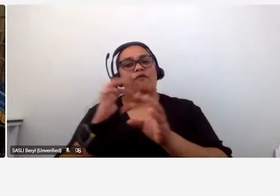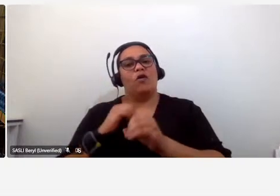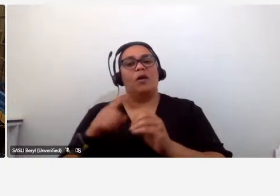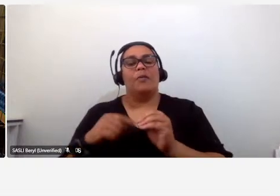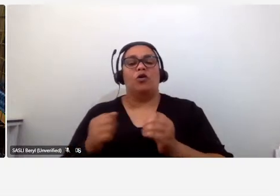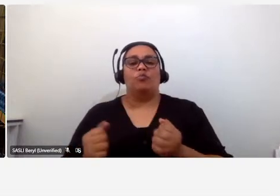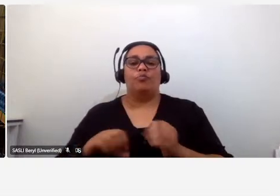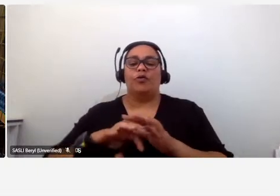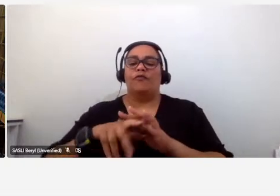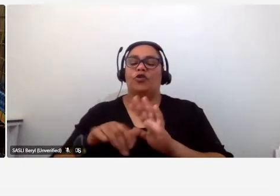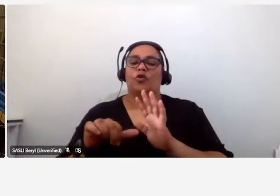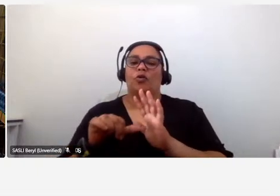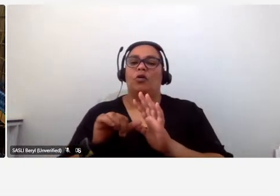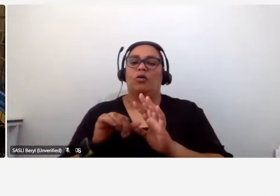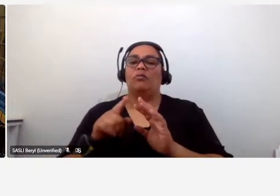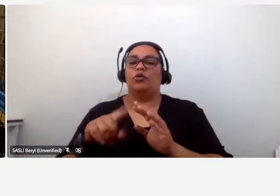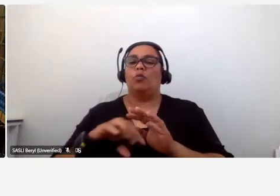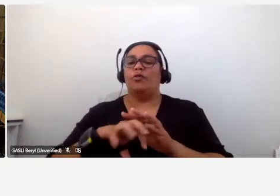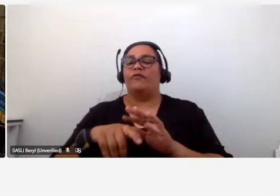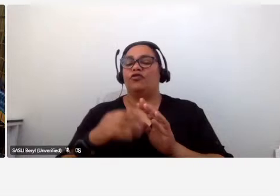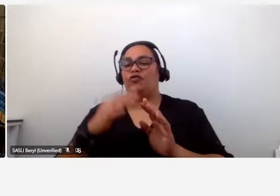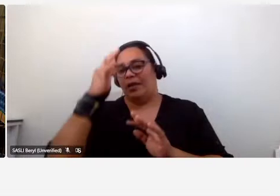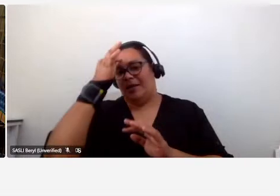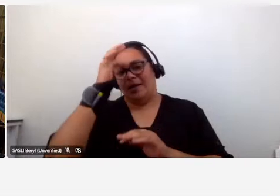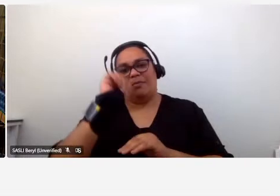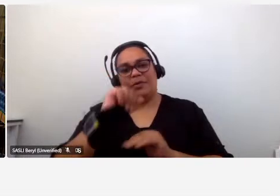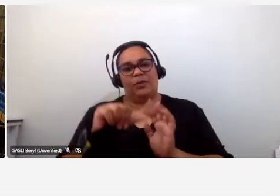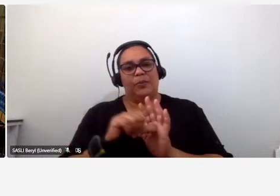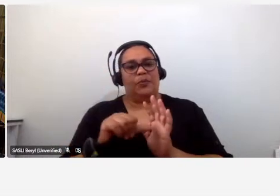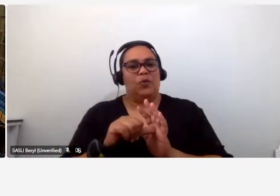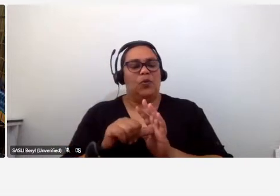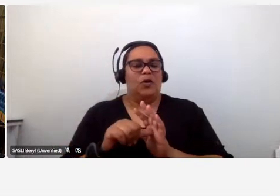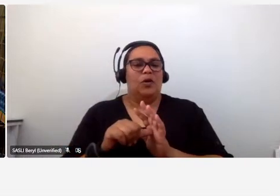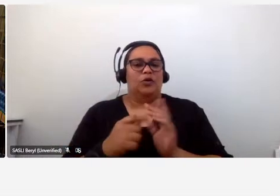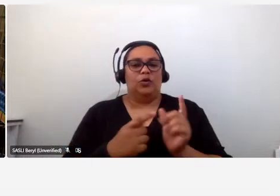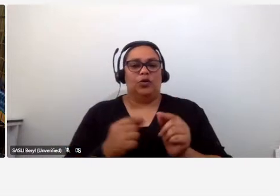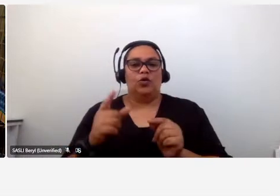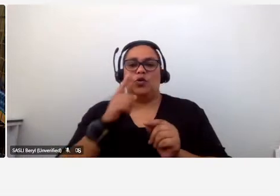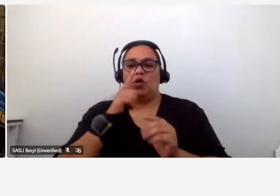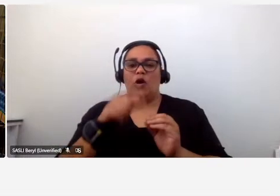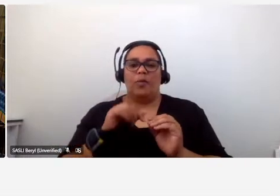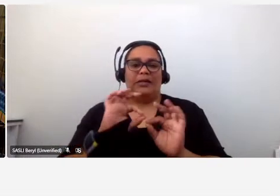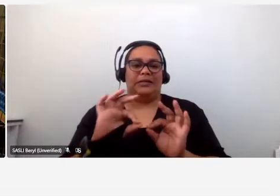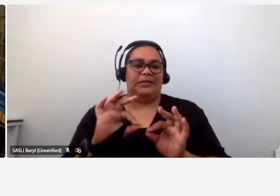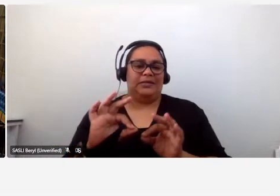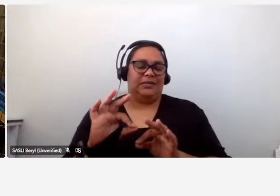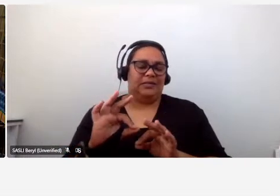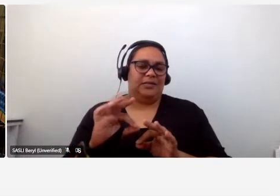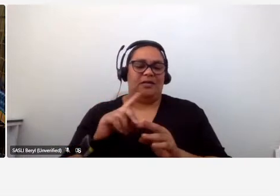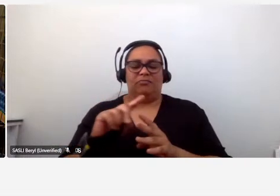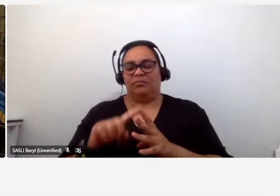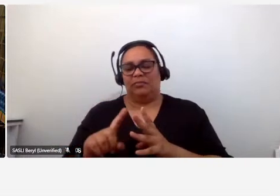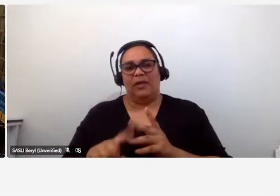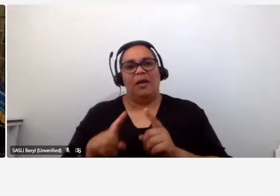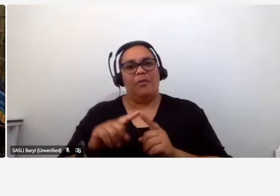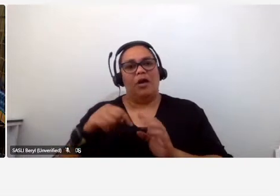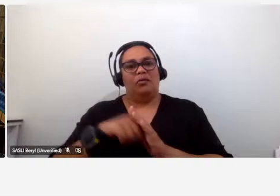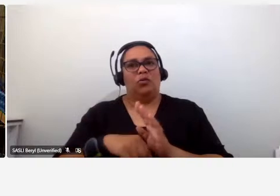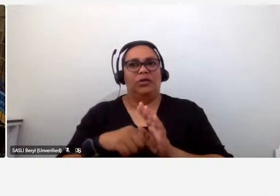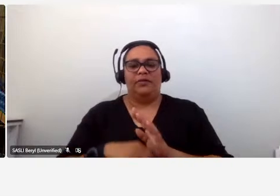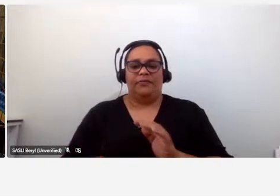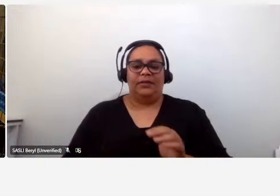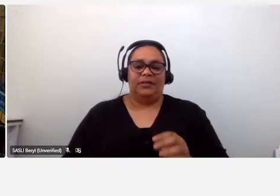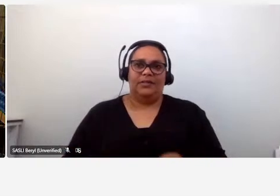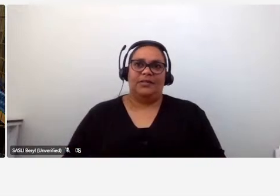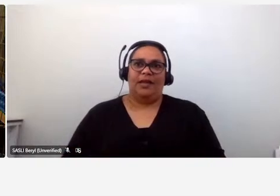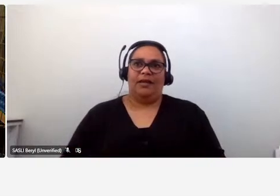provincial priority, of the provincial government as per the key priorities, you talk about the whole notion of jobs. In the context of your department,